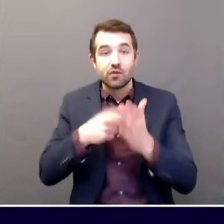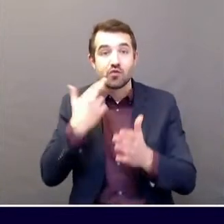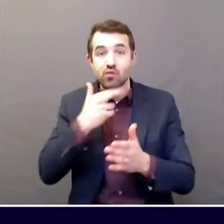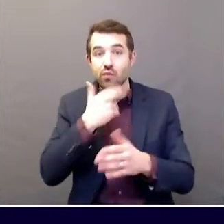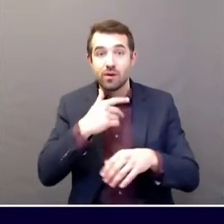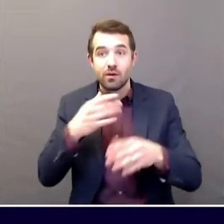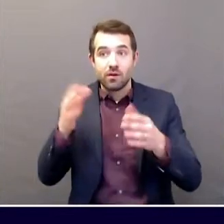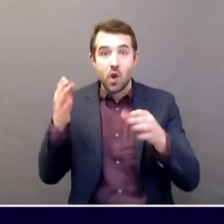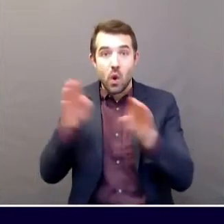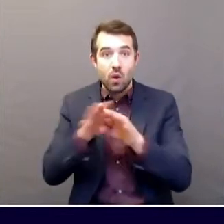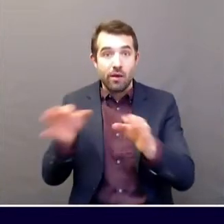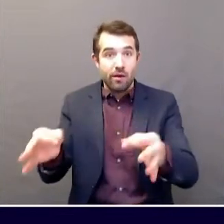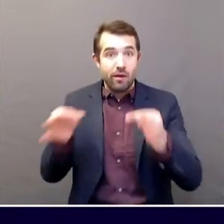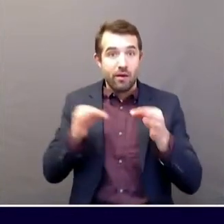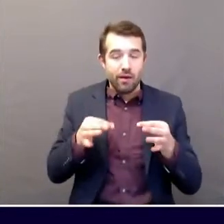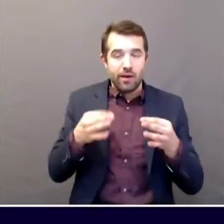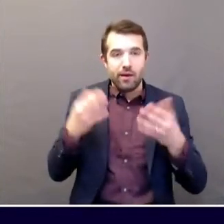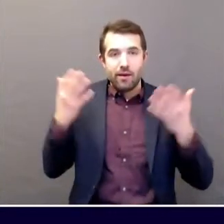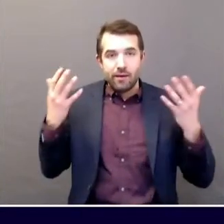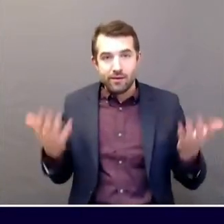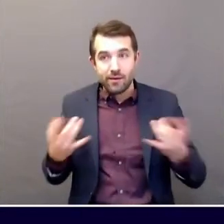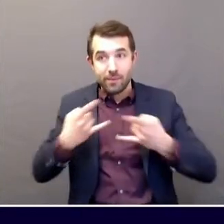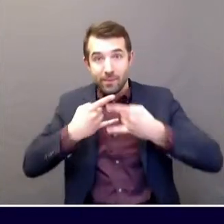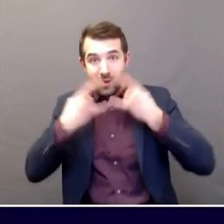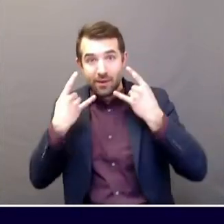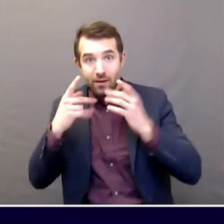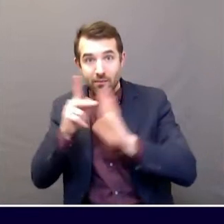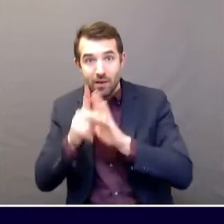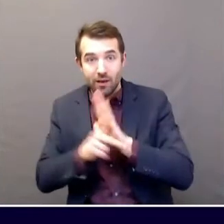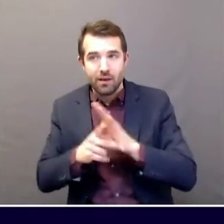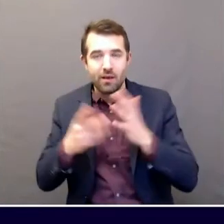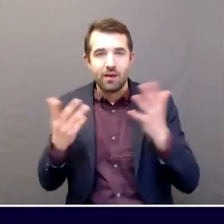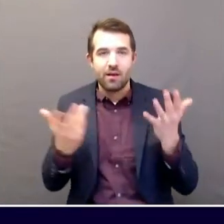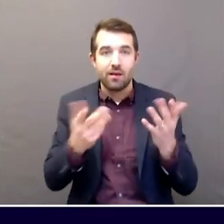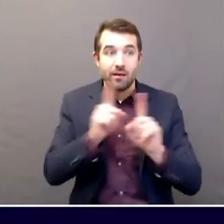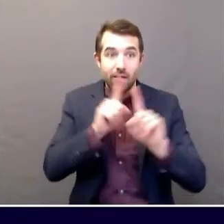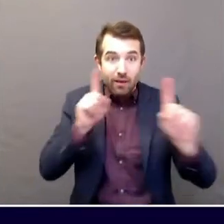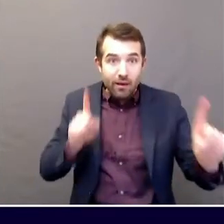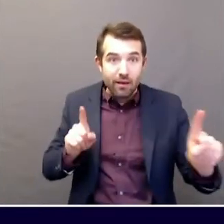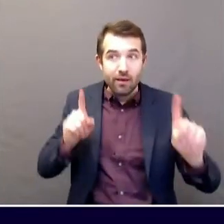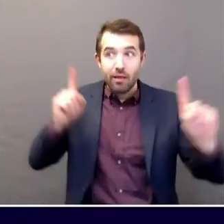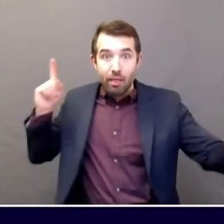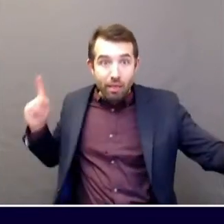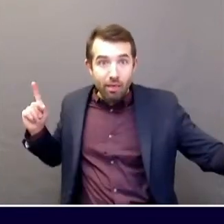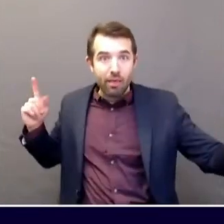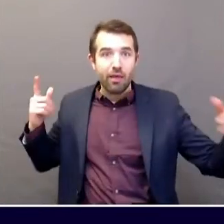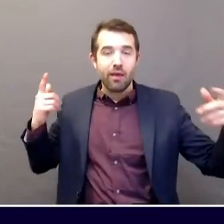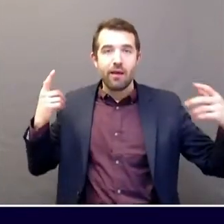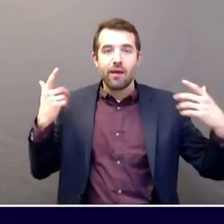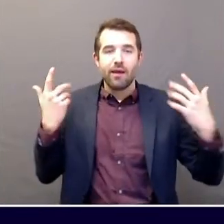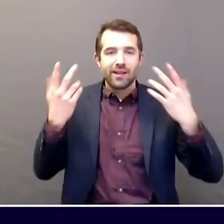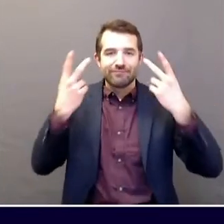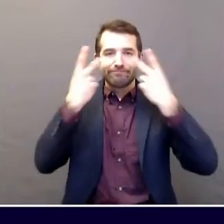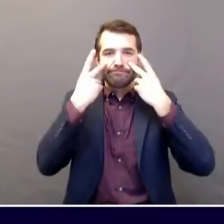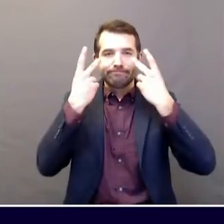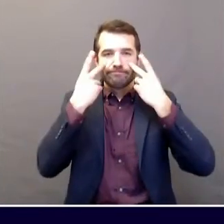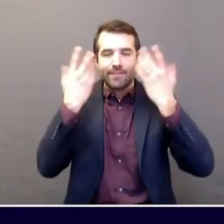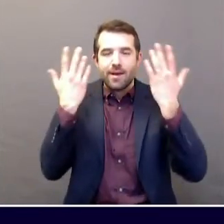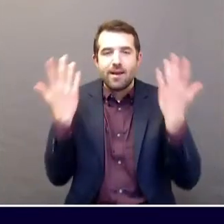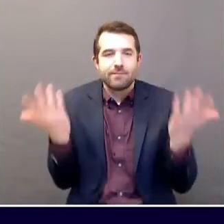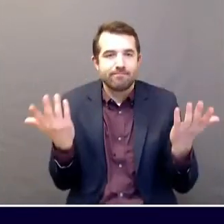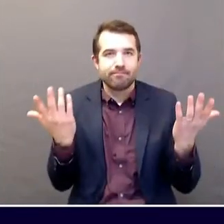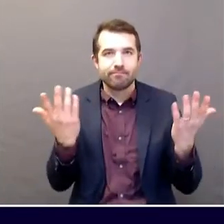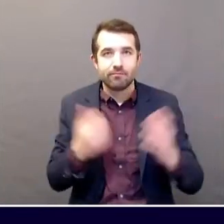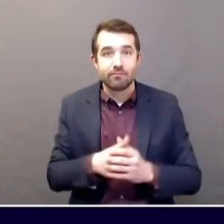noted around things like masking policies, physical distancing policies. I will note that in the UK, as well as in